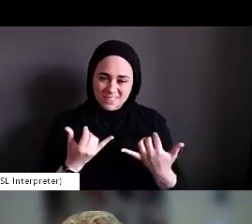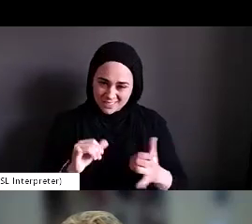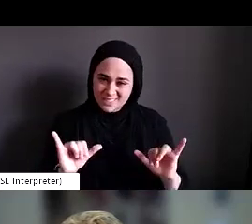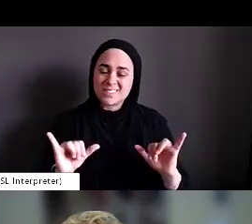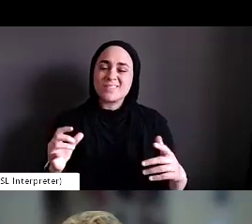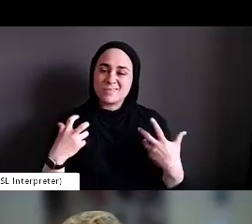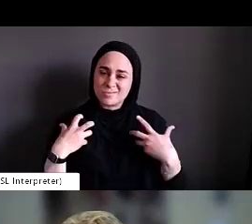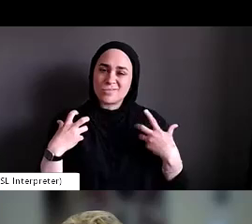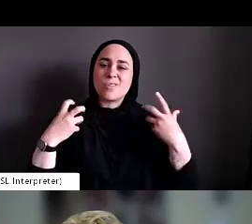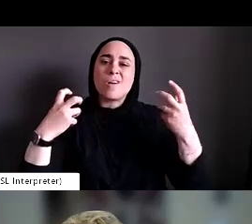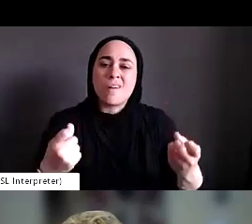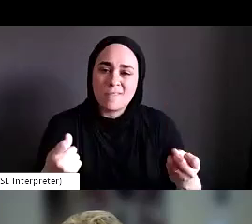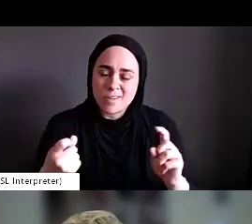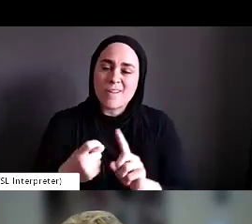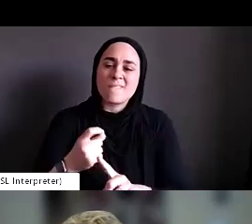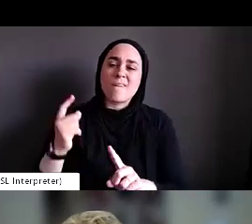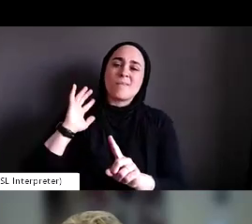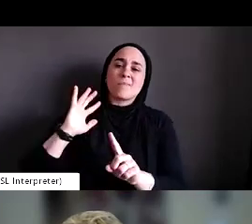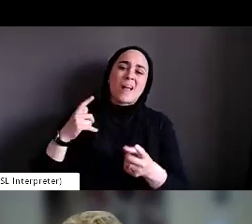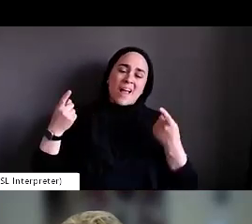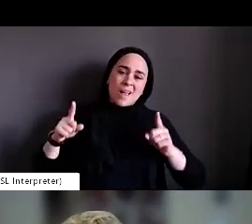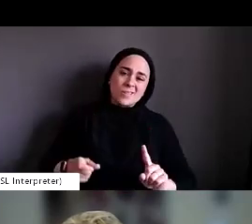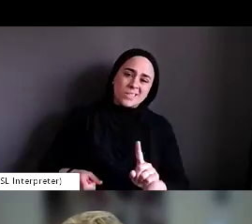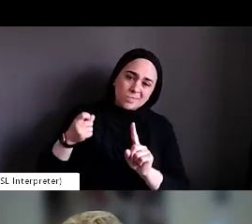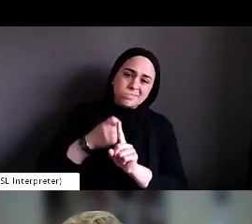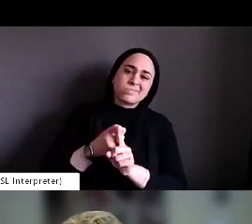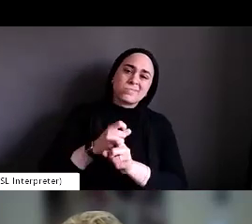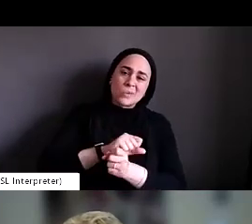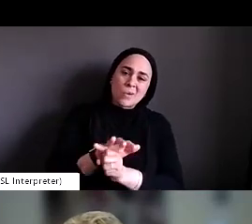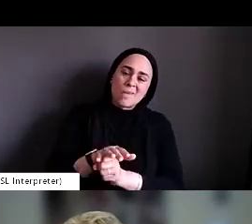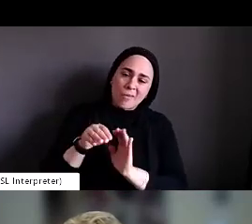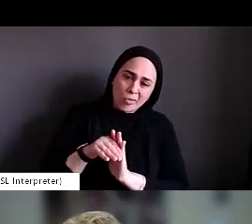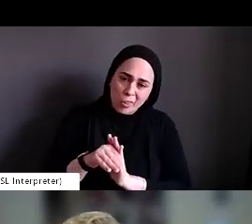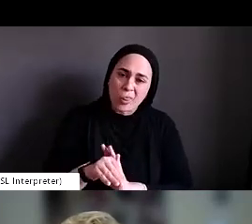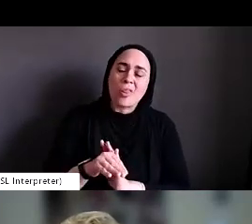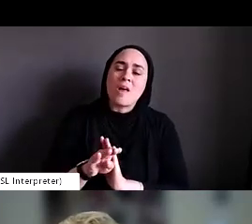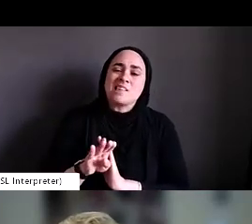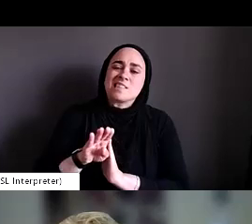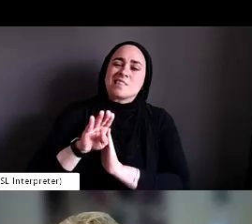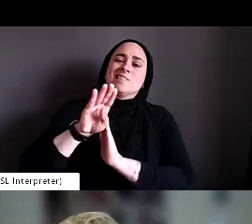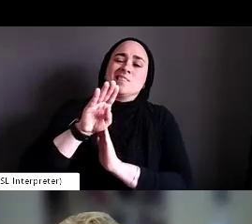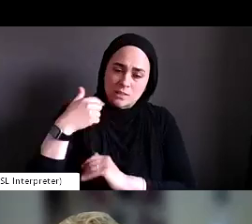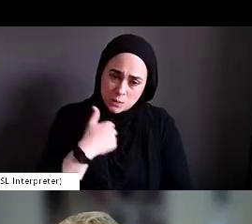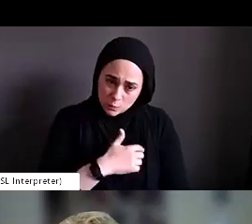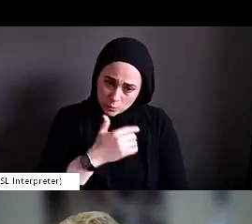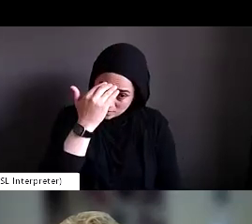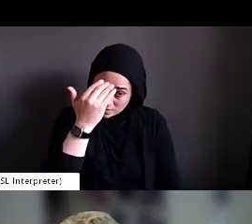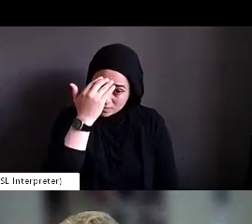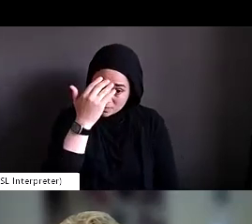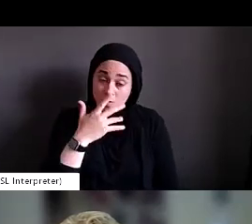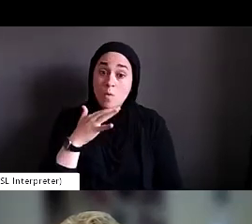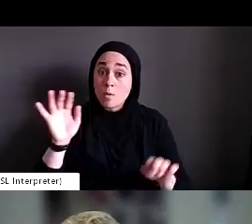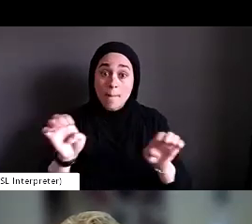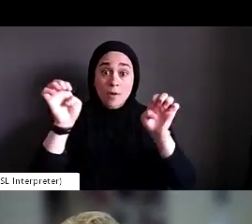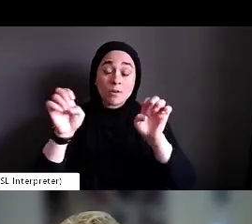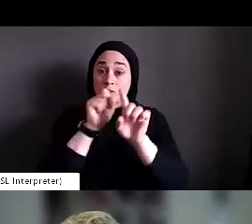from the pivots that we did during pandemic times. We know that self-organized networks in emergency situations are one of